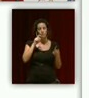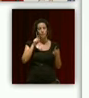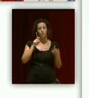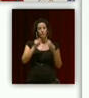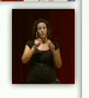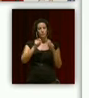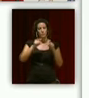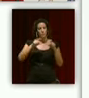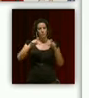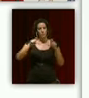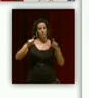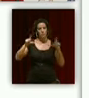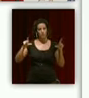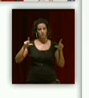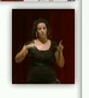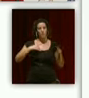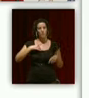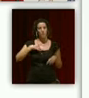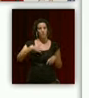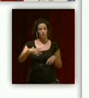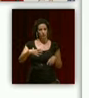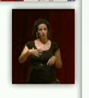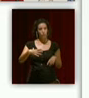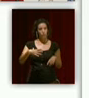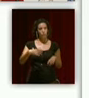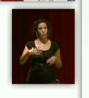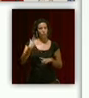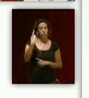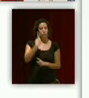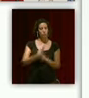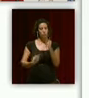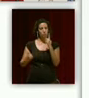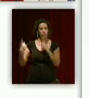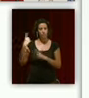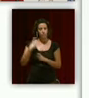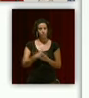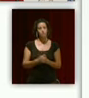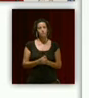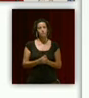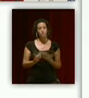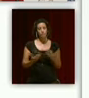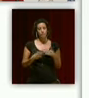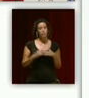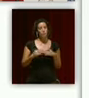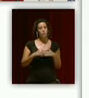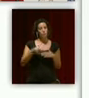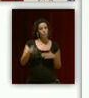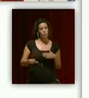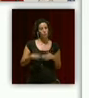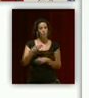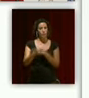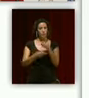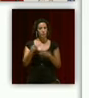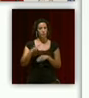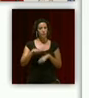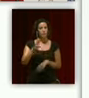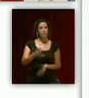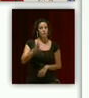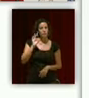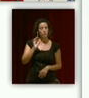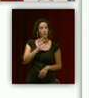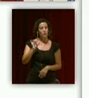and numbers. So the rows and columns will increasingly identify and flash and turn into white in a